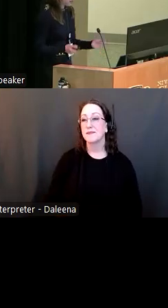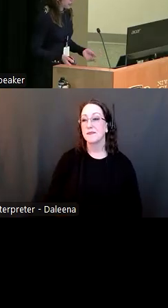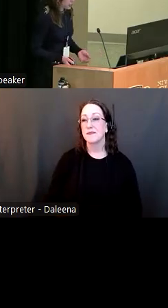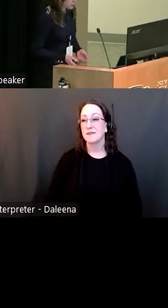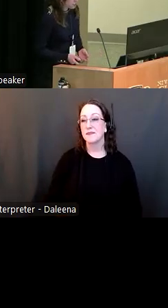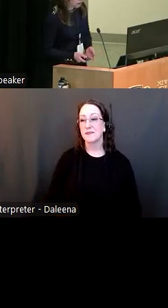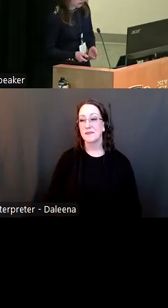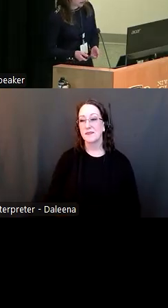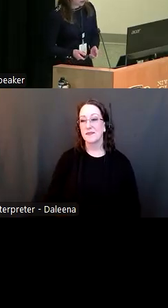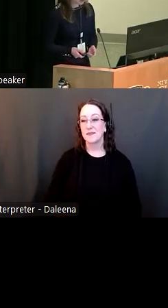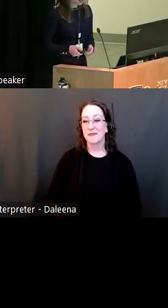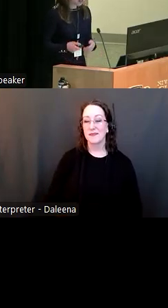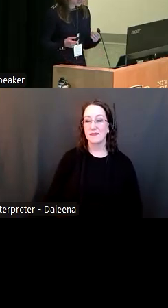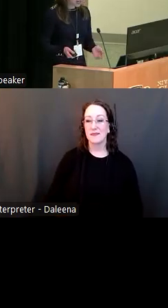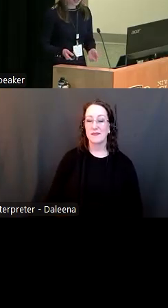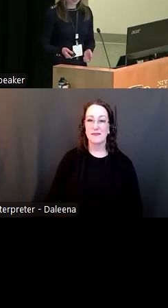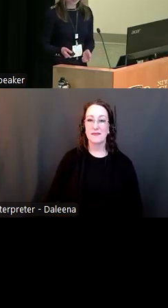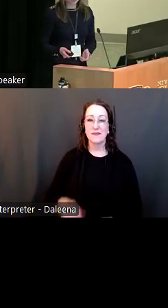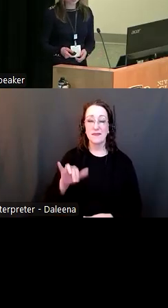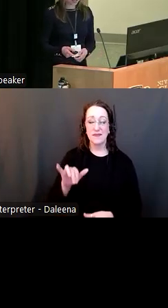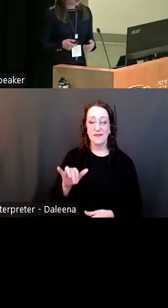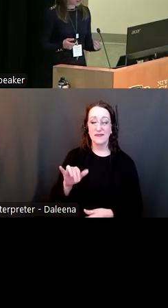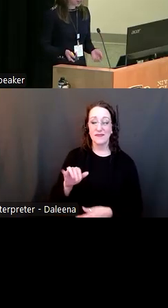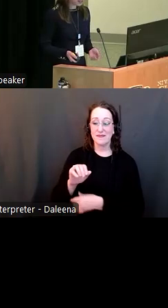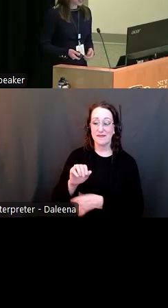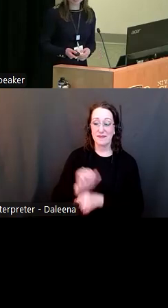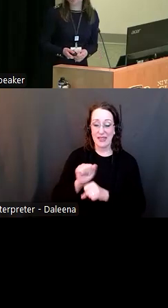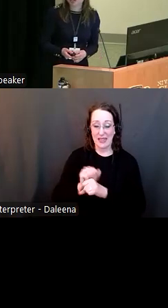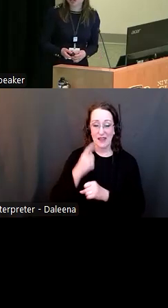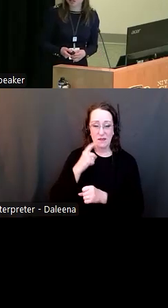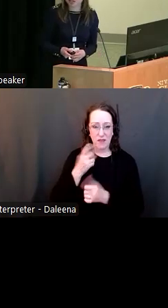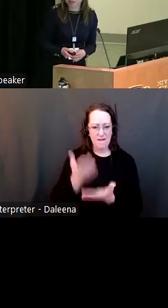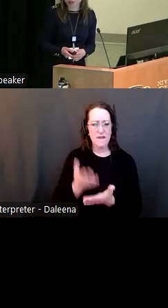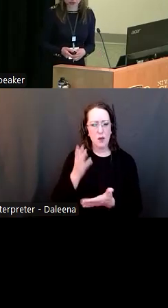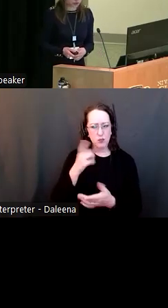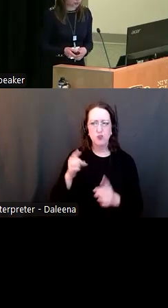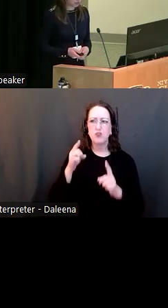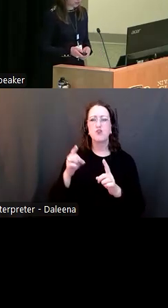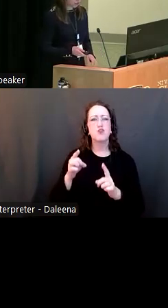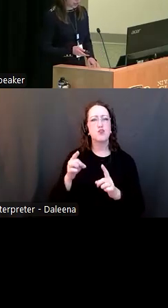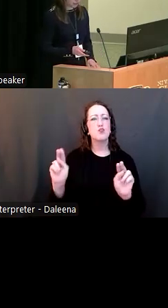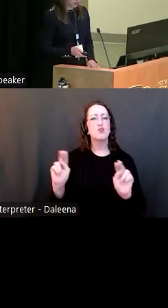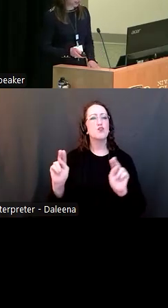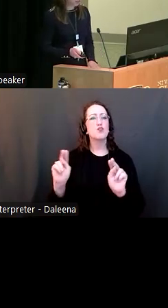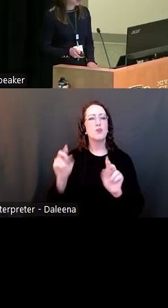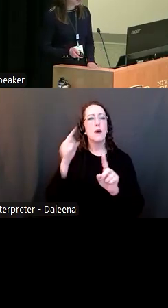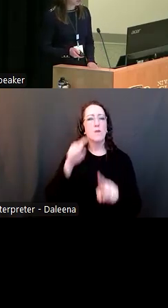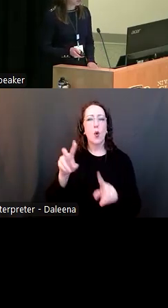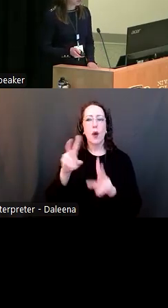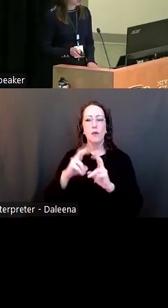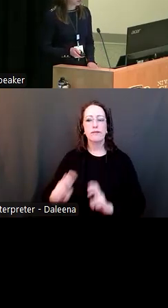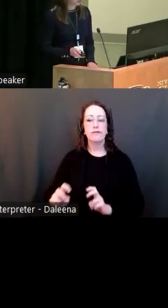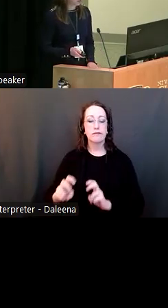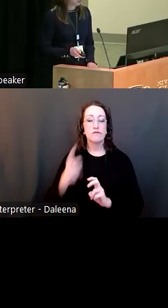These findings support that this task is a valid and objective assessment tool for amotivation